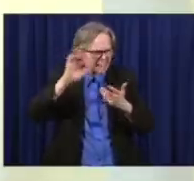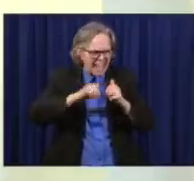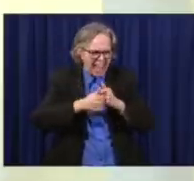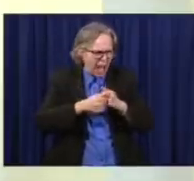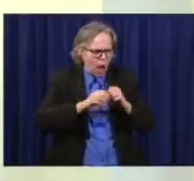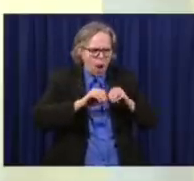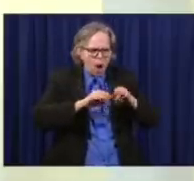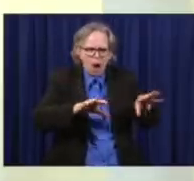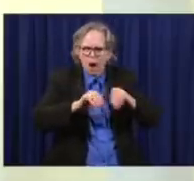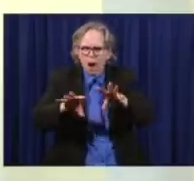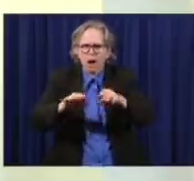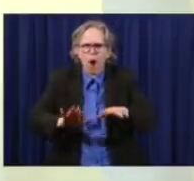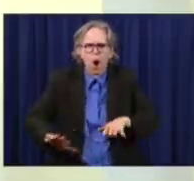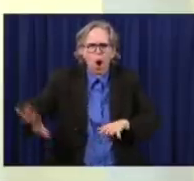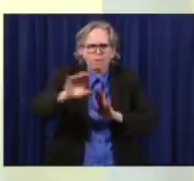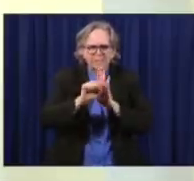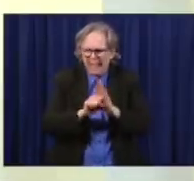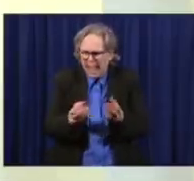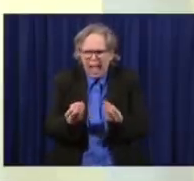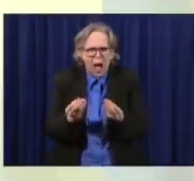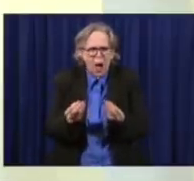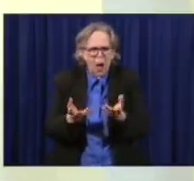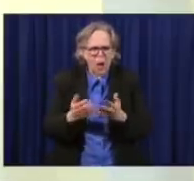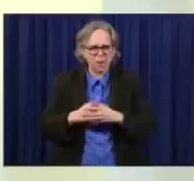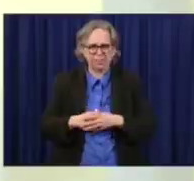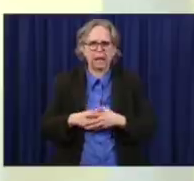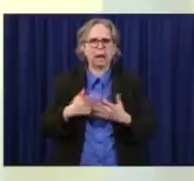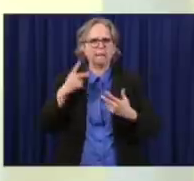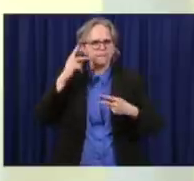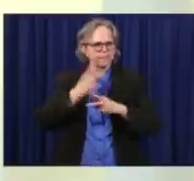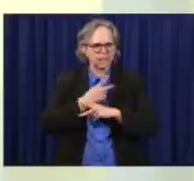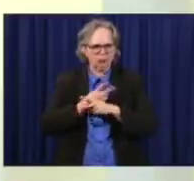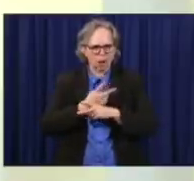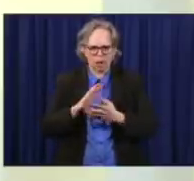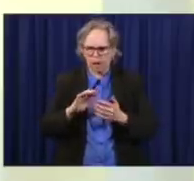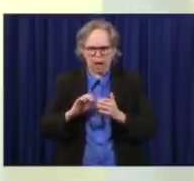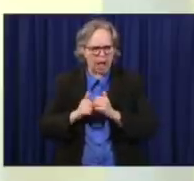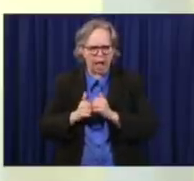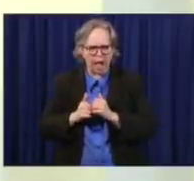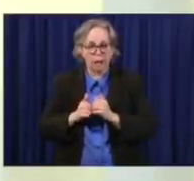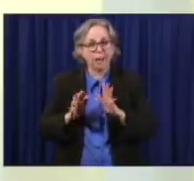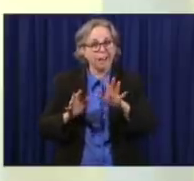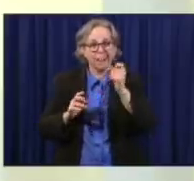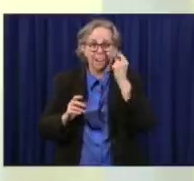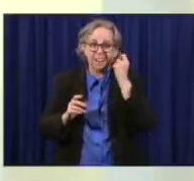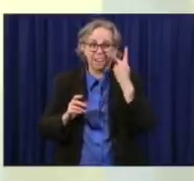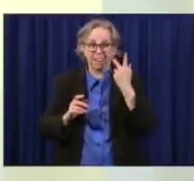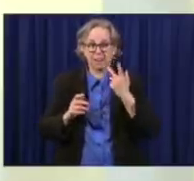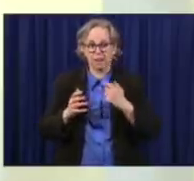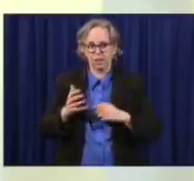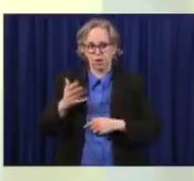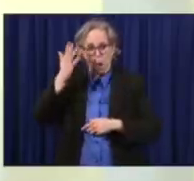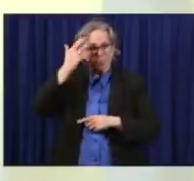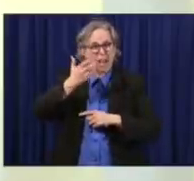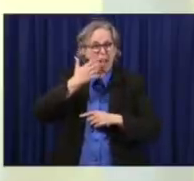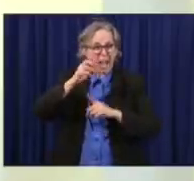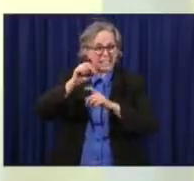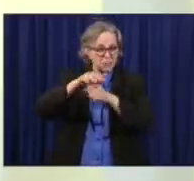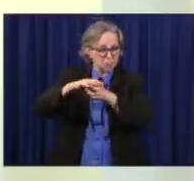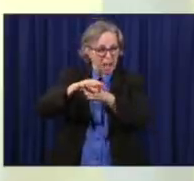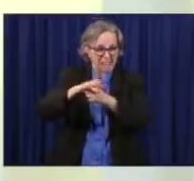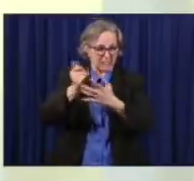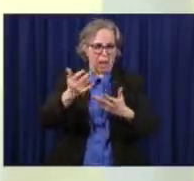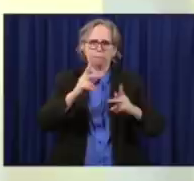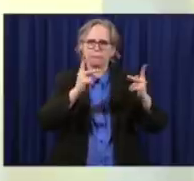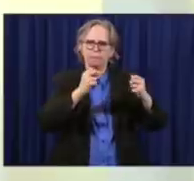state. Then there's the deciding how to do it, and especially in these congregate or hotspot settings, whether it's a